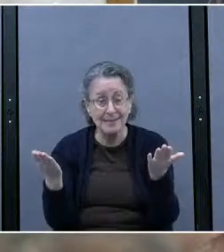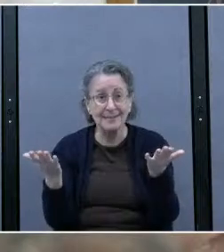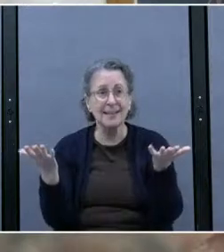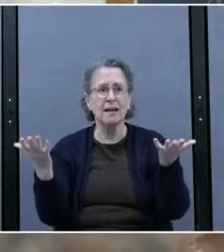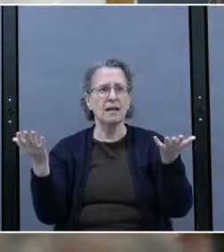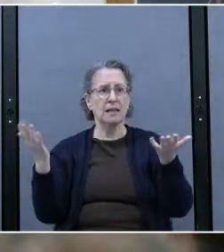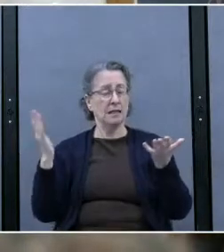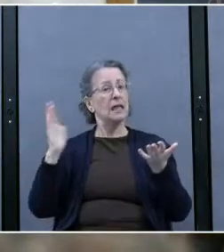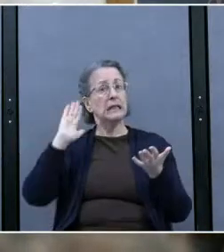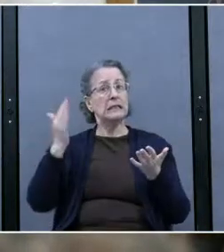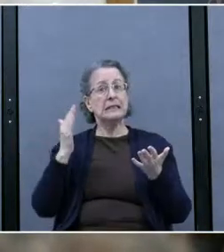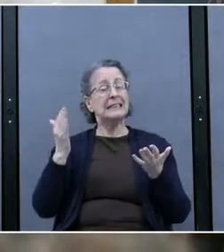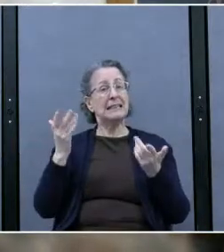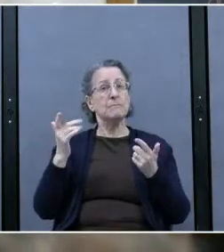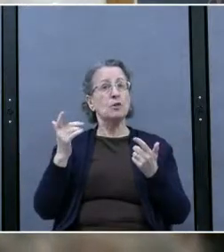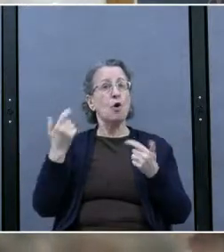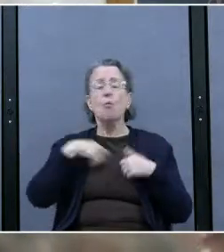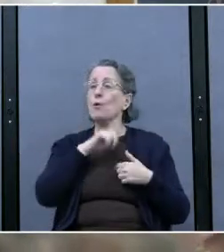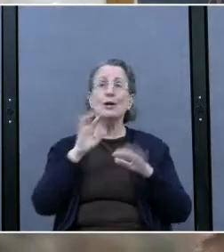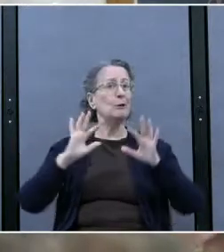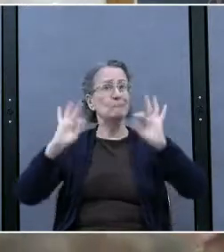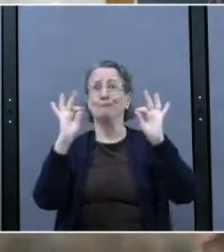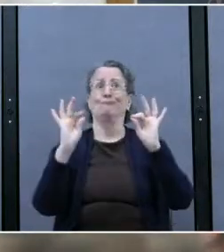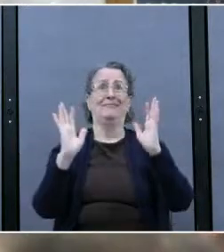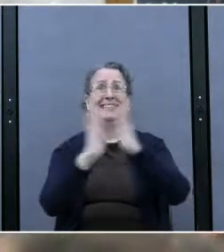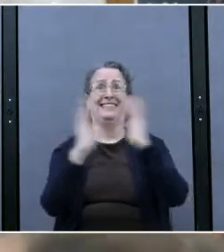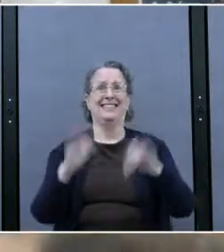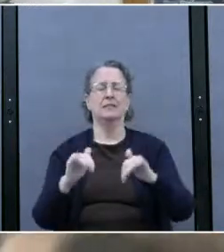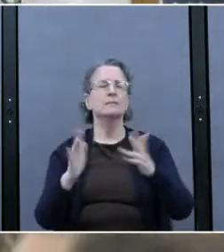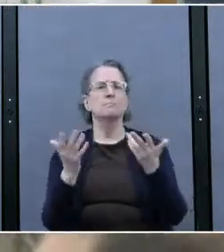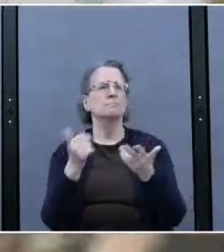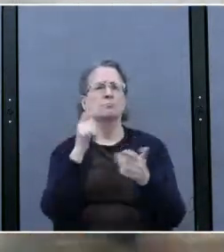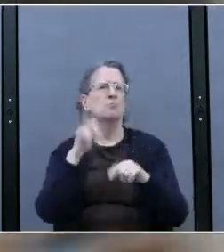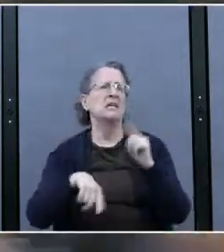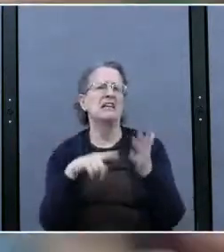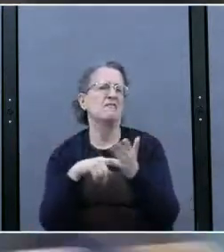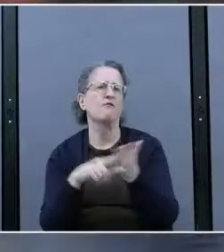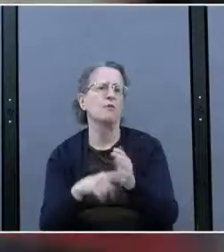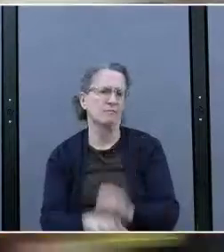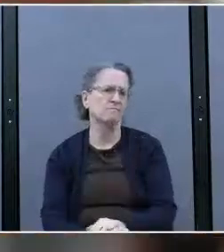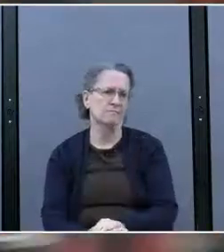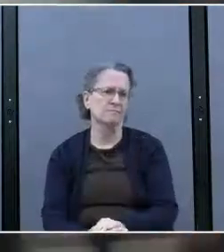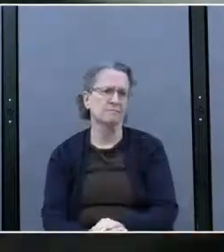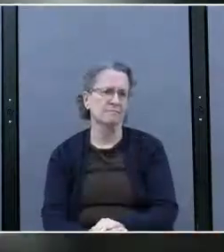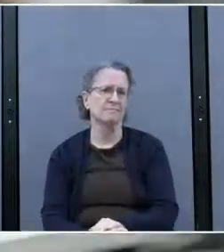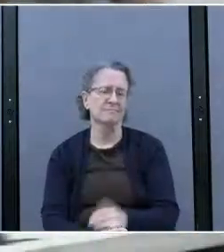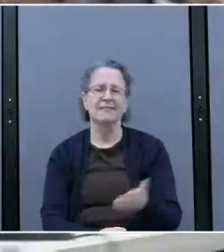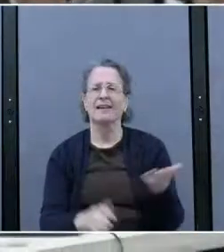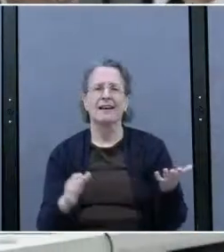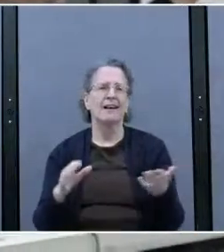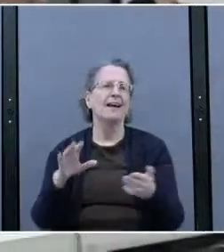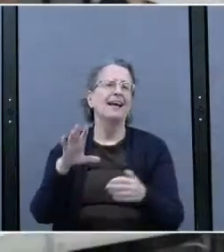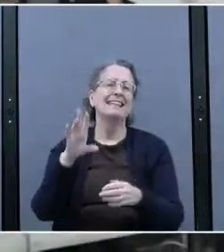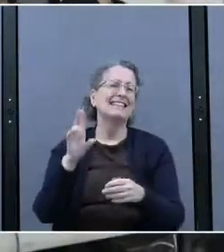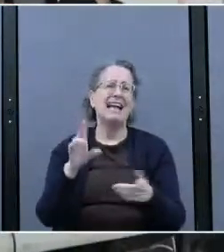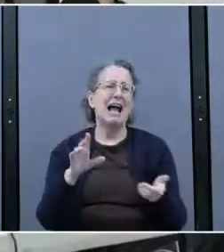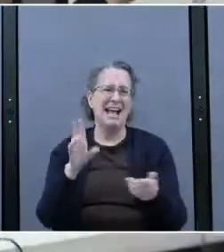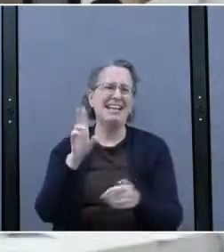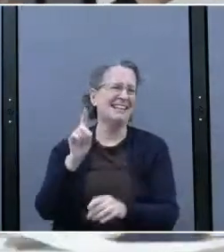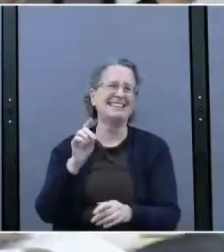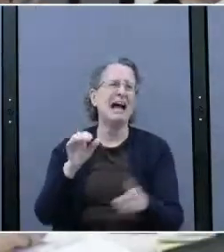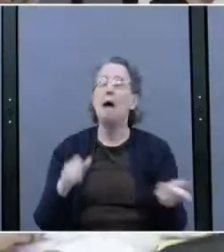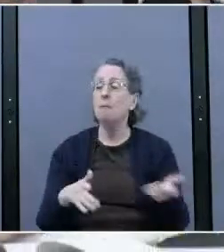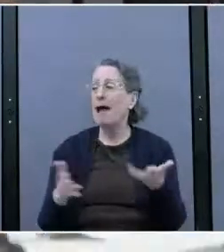doing everything right is busting our bank? Yeah. So I think that stretches the limits of germaneness with regards to